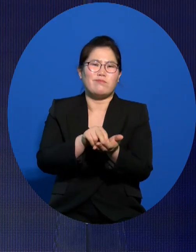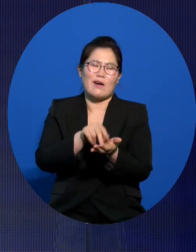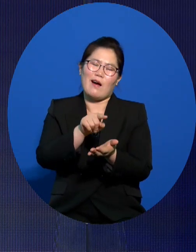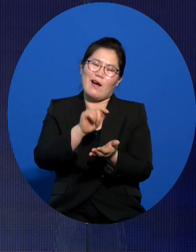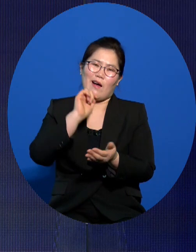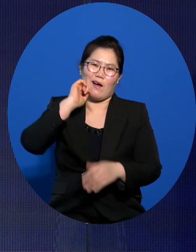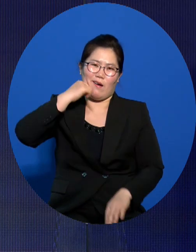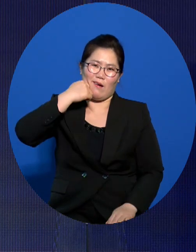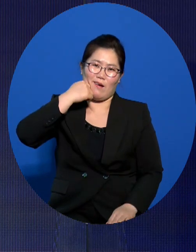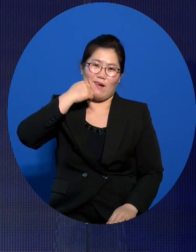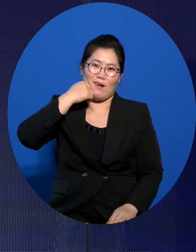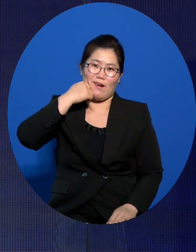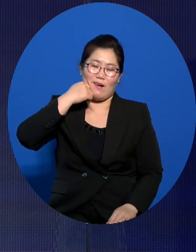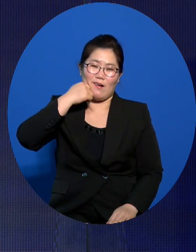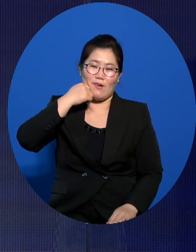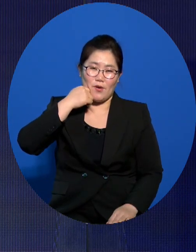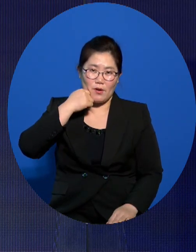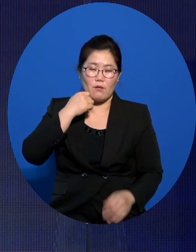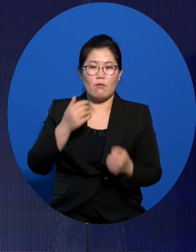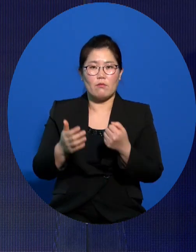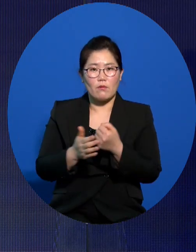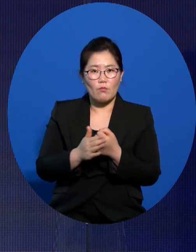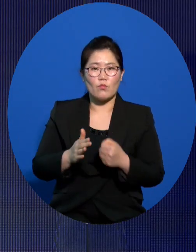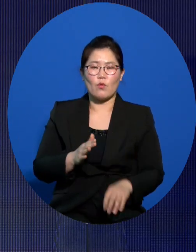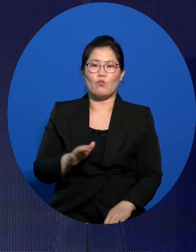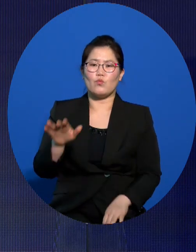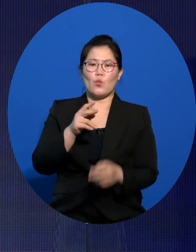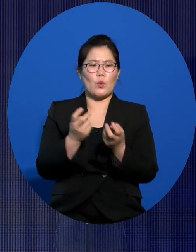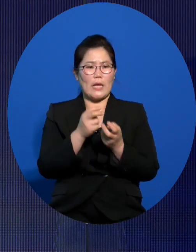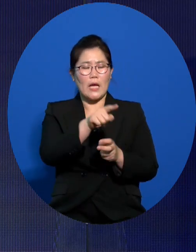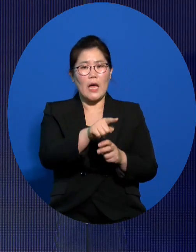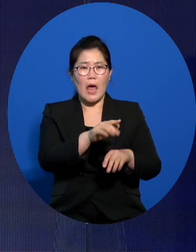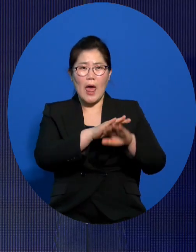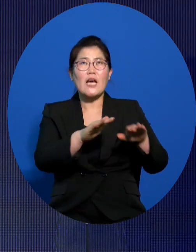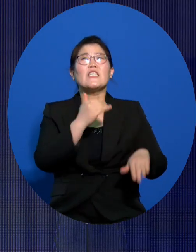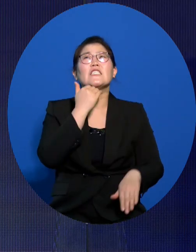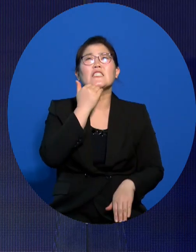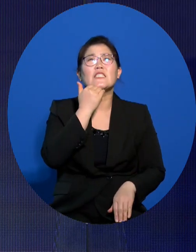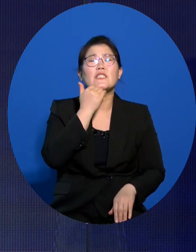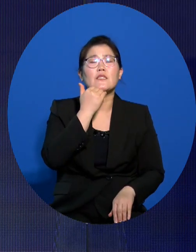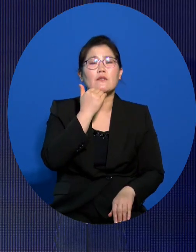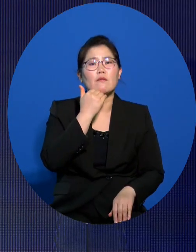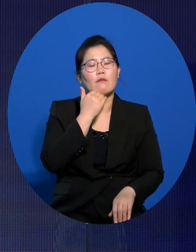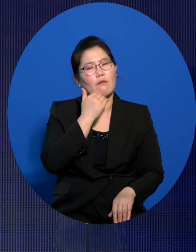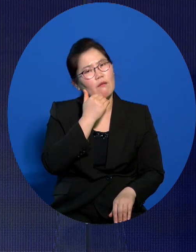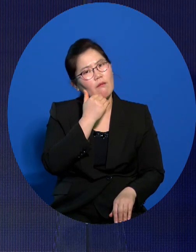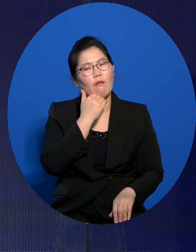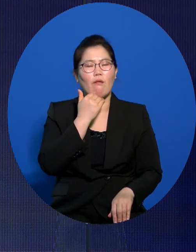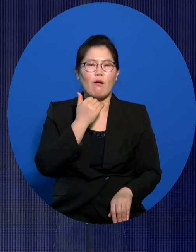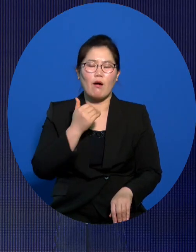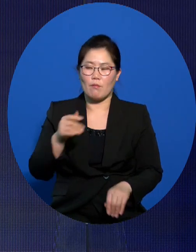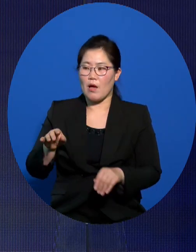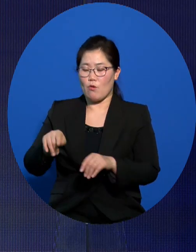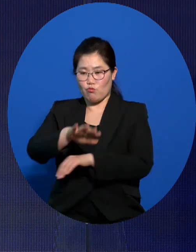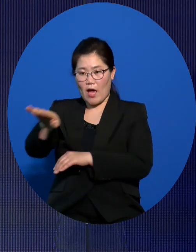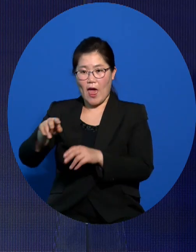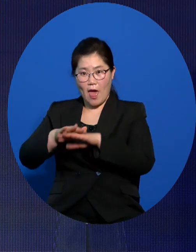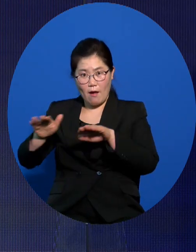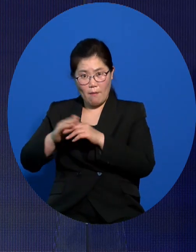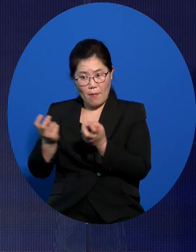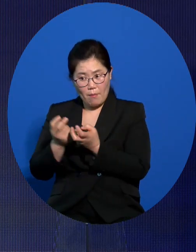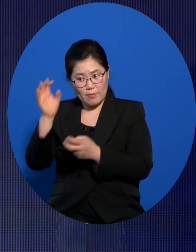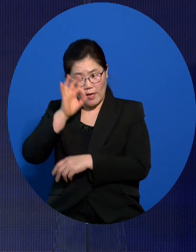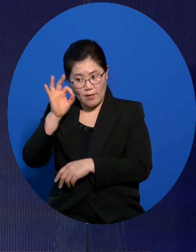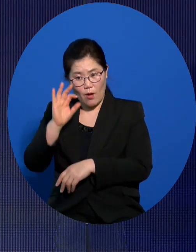persons with disabilities. But also, at the city level, I understand that there are limitations in